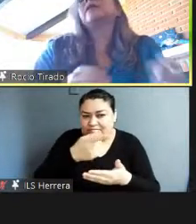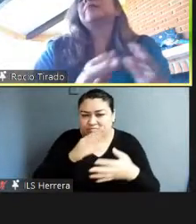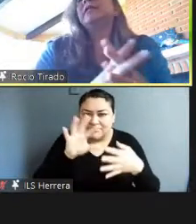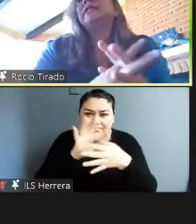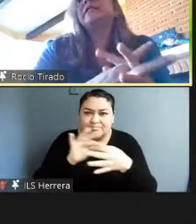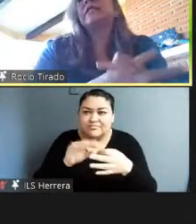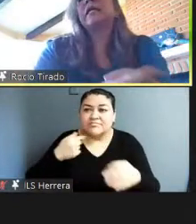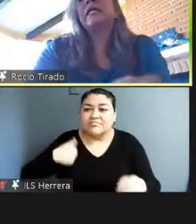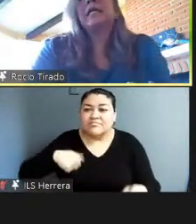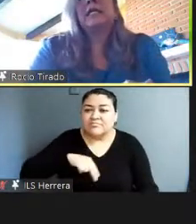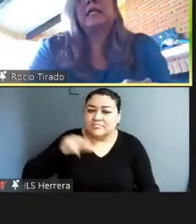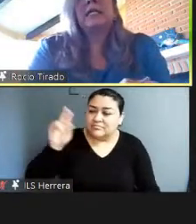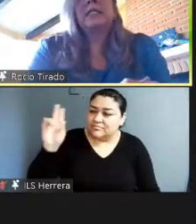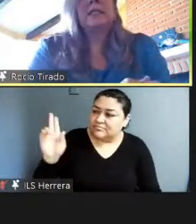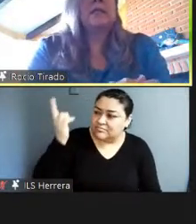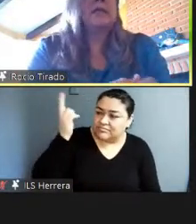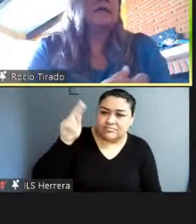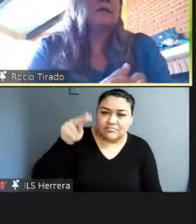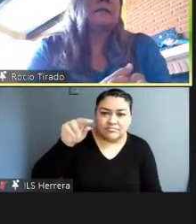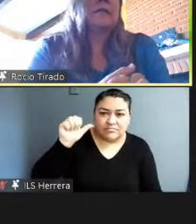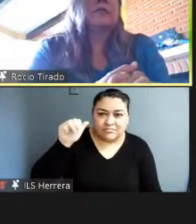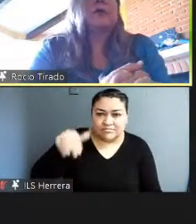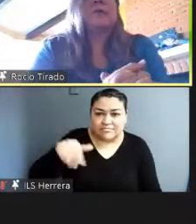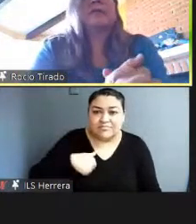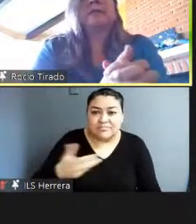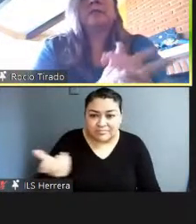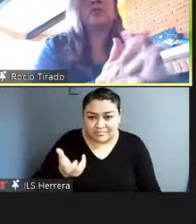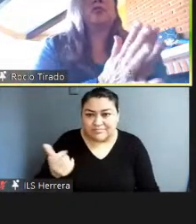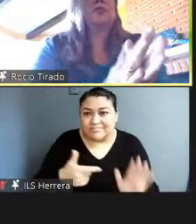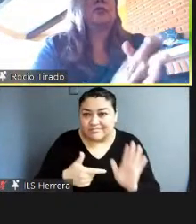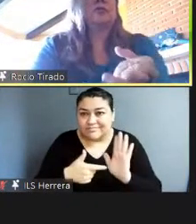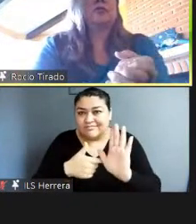This is the final challenge.